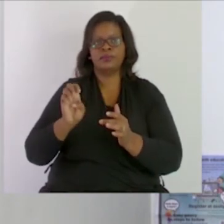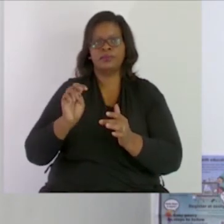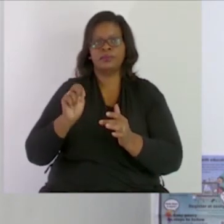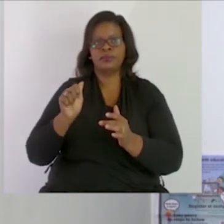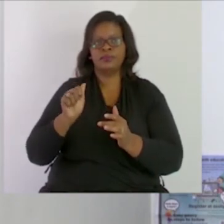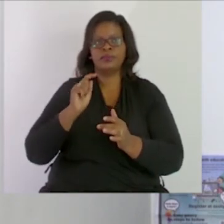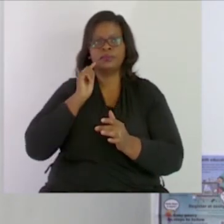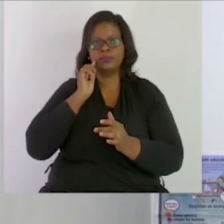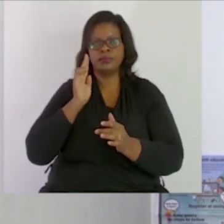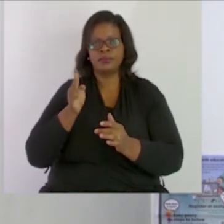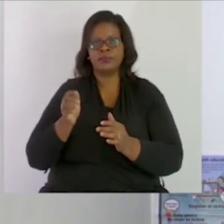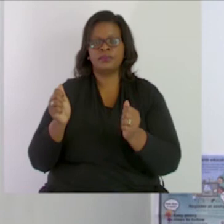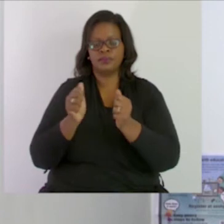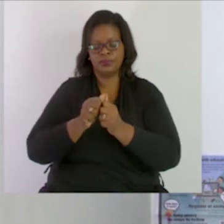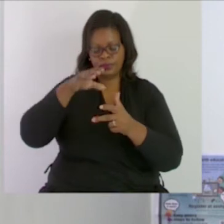I'm here with Chanel.